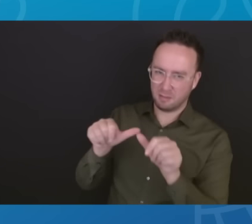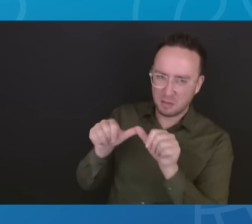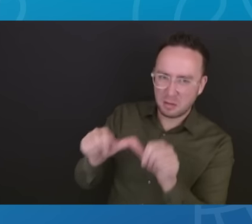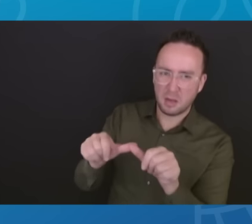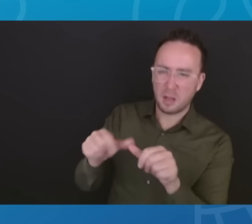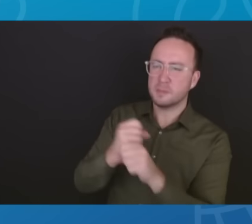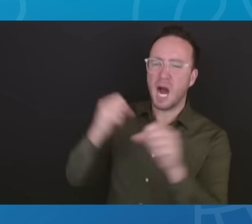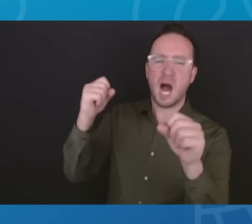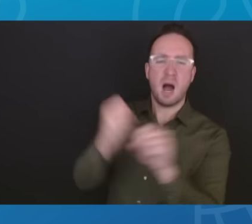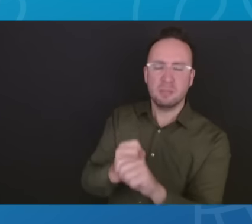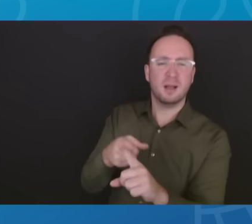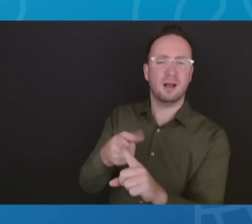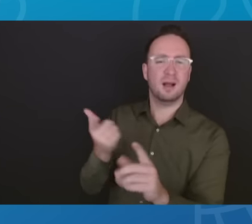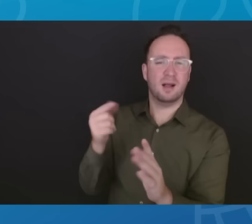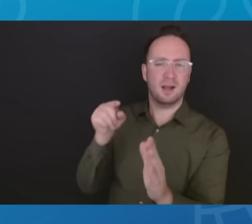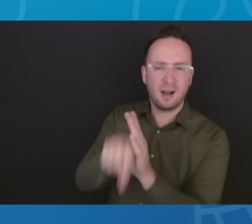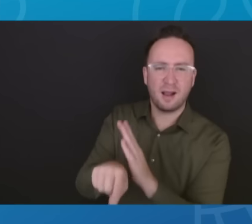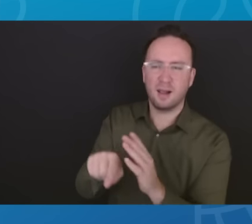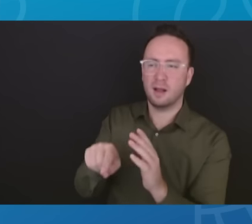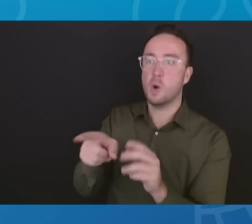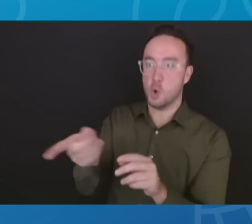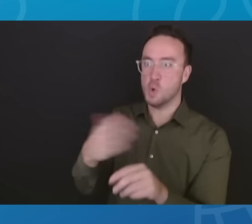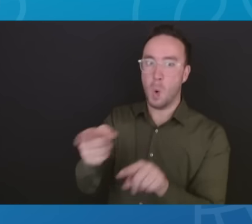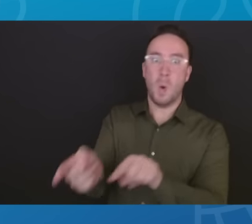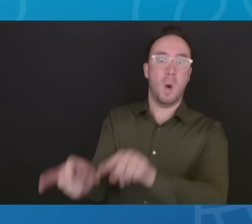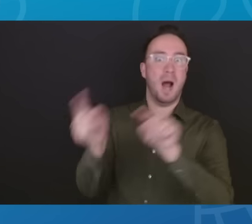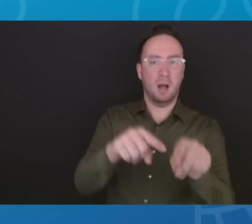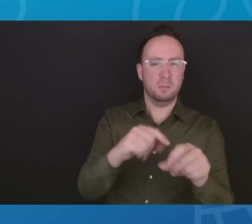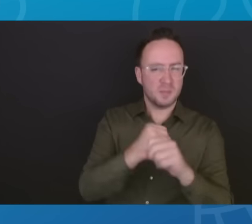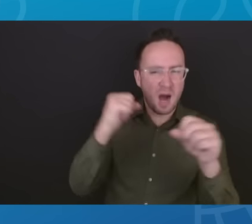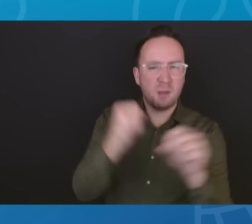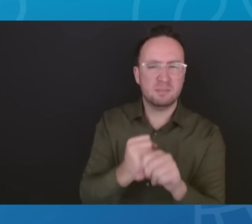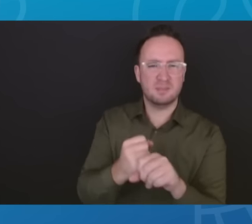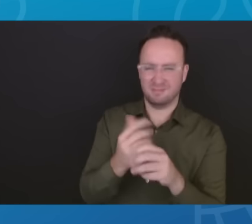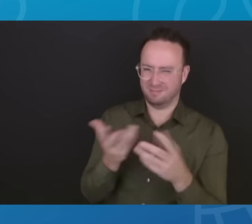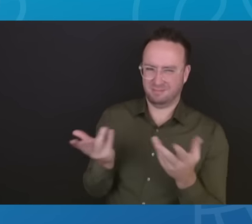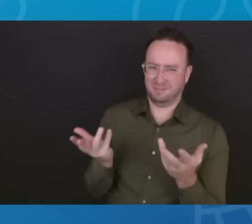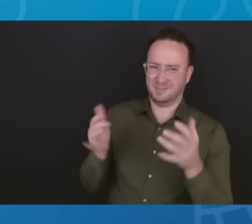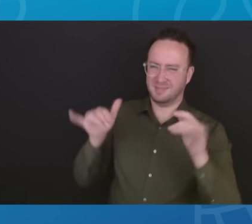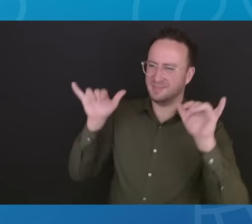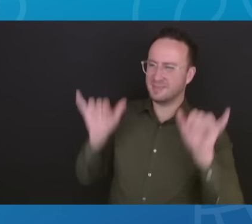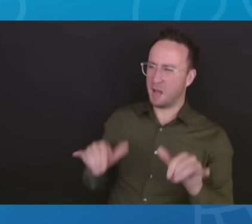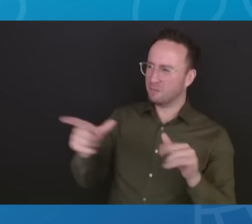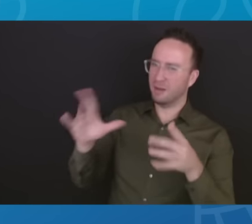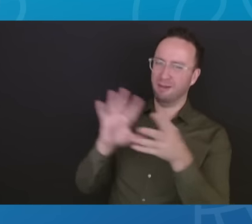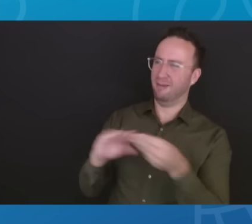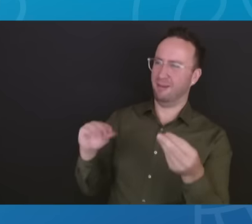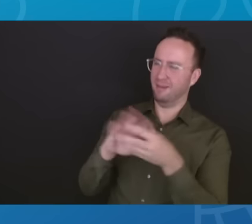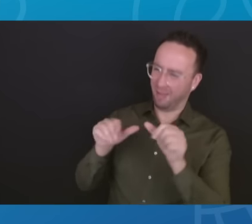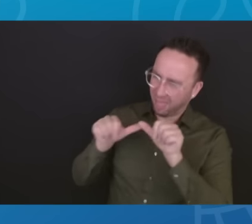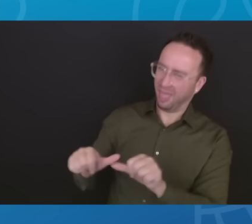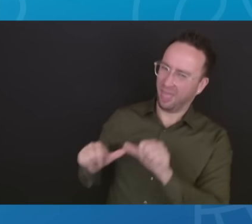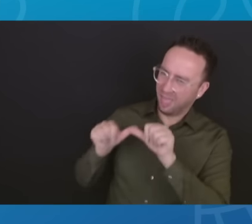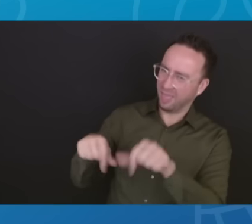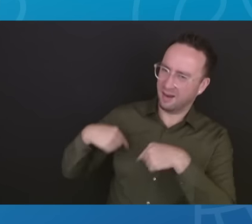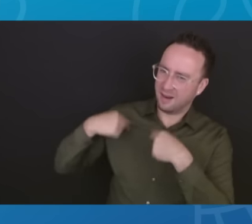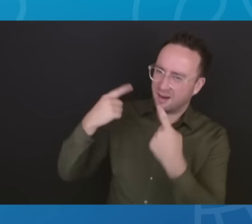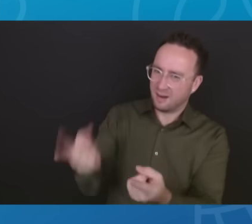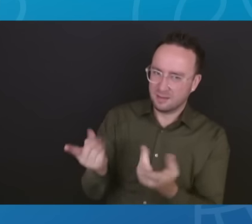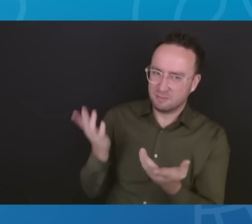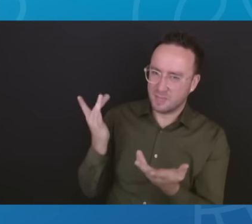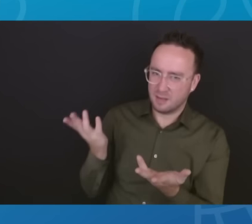So why is there a need to continue to do this kind of bombing? So I'm not going to speak to any particular decision about what